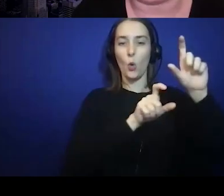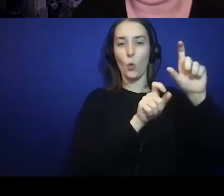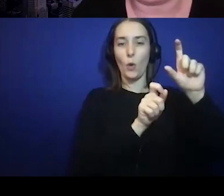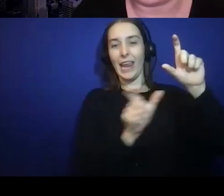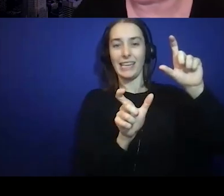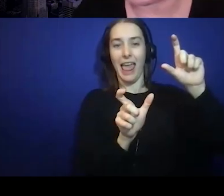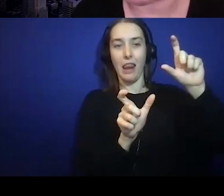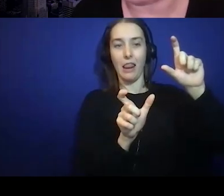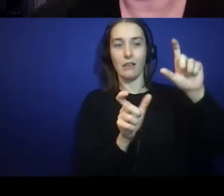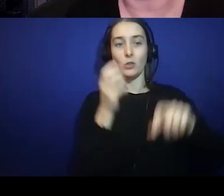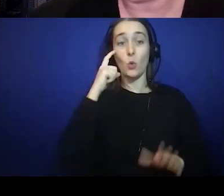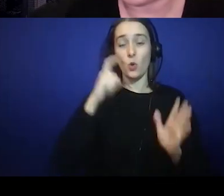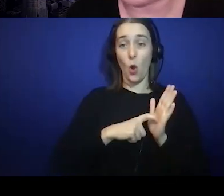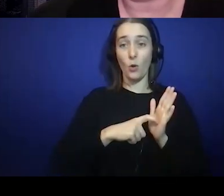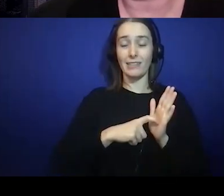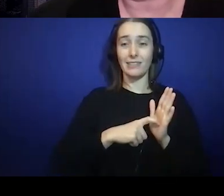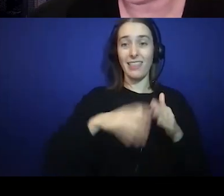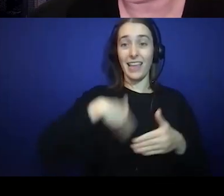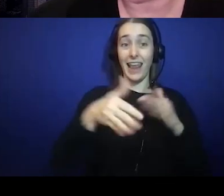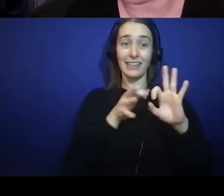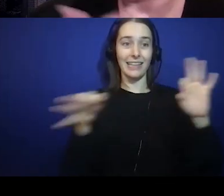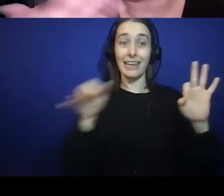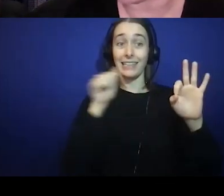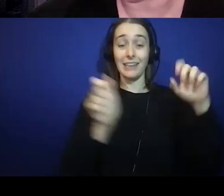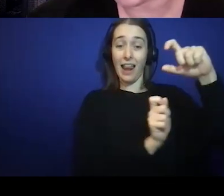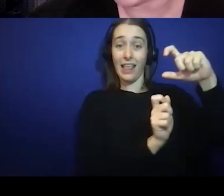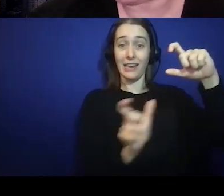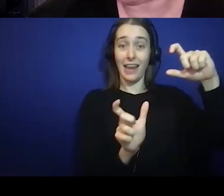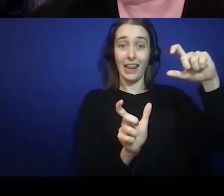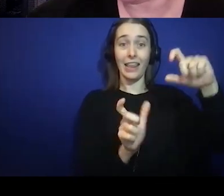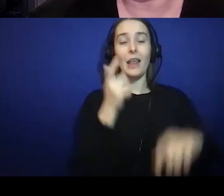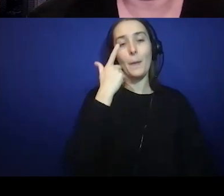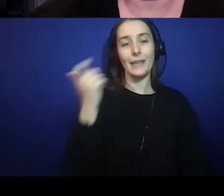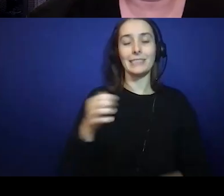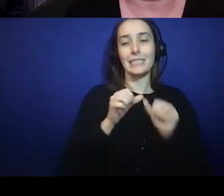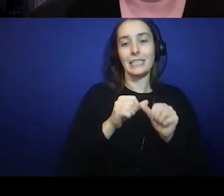is not indented. That's because it's continuing the previous paragraph of your writing.